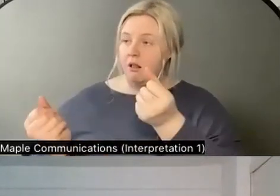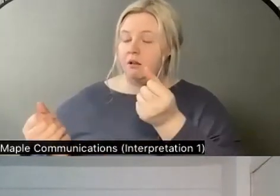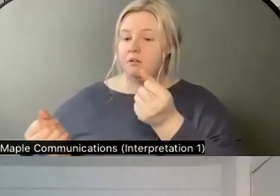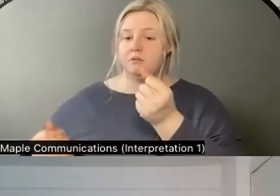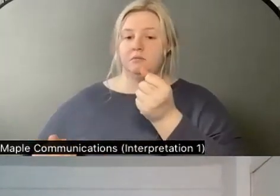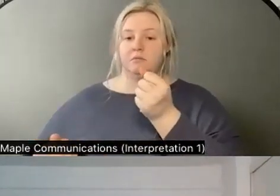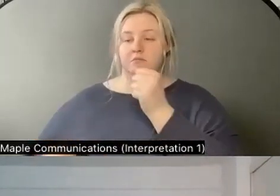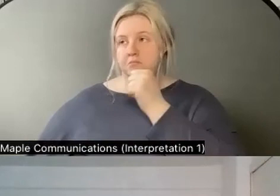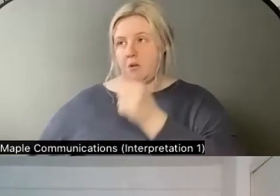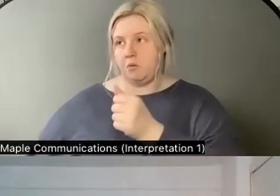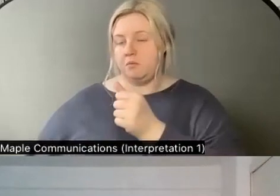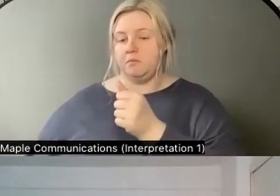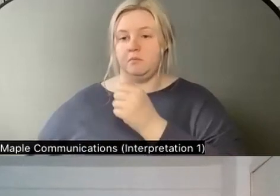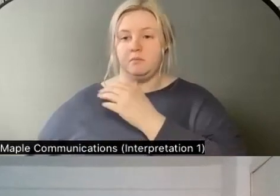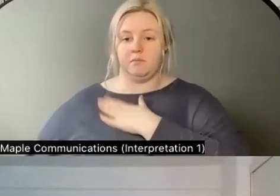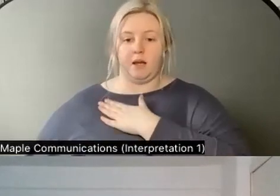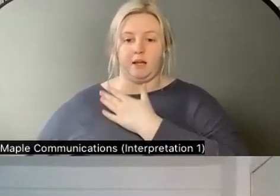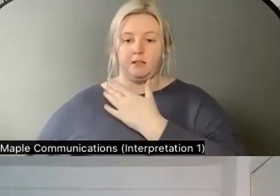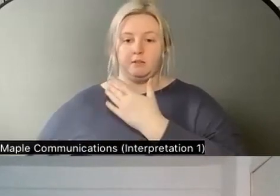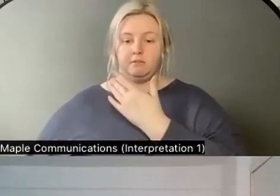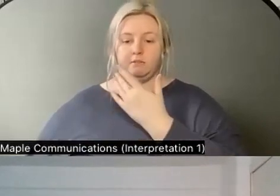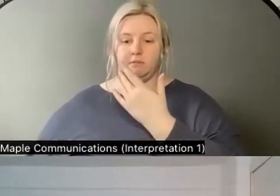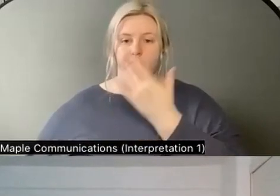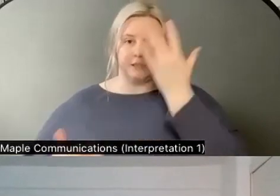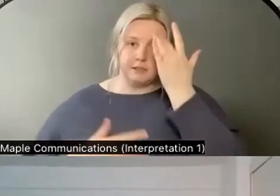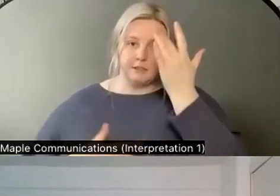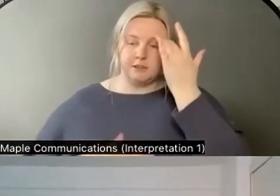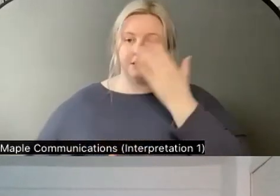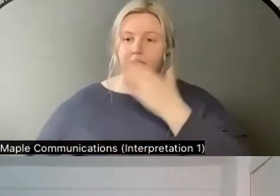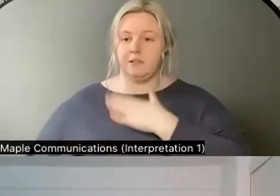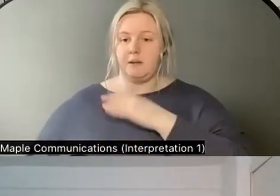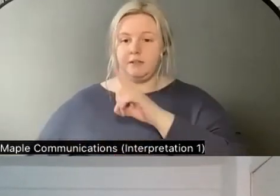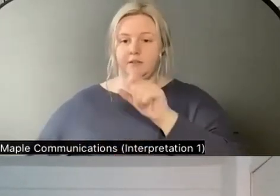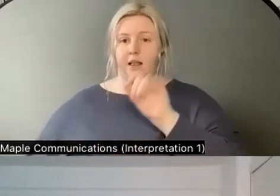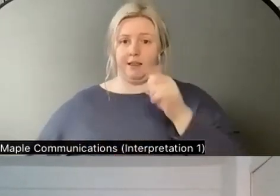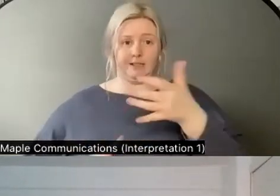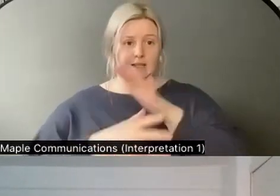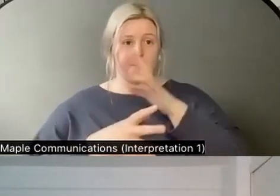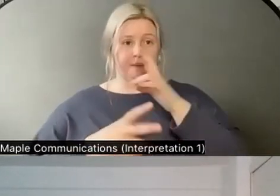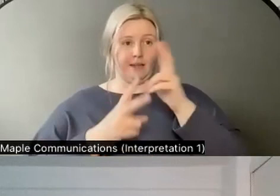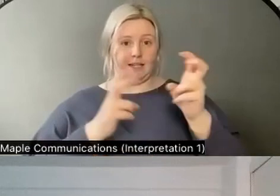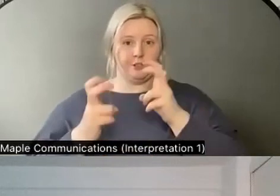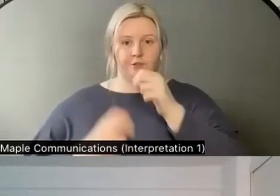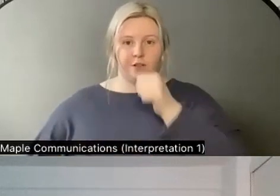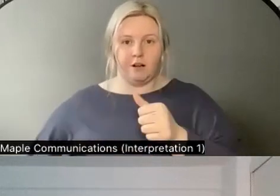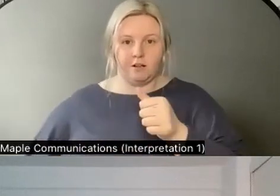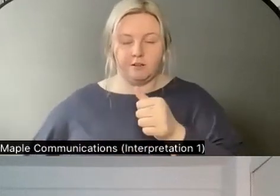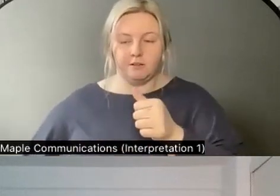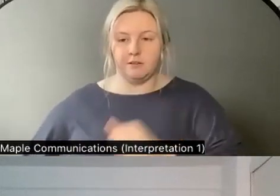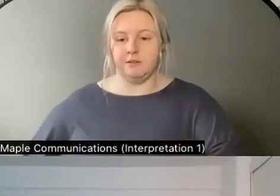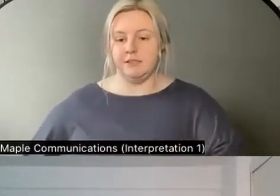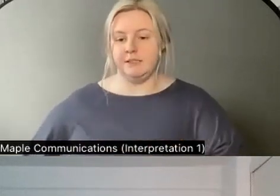are just, it's not even the issue. It's not even the issue.